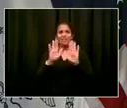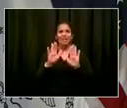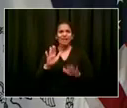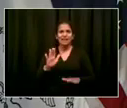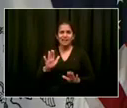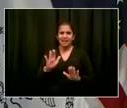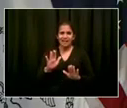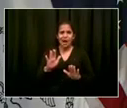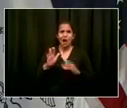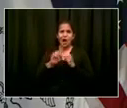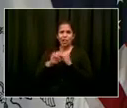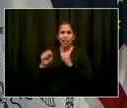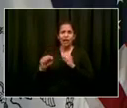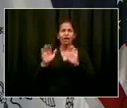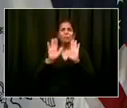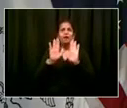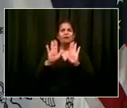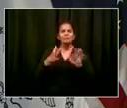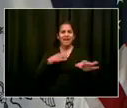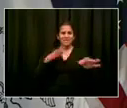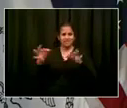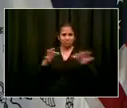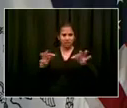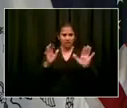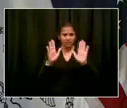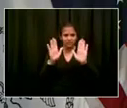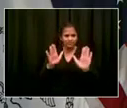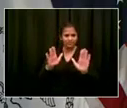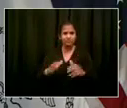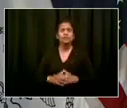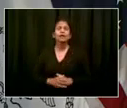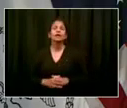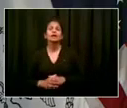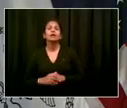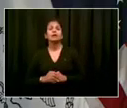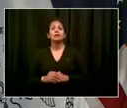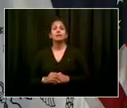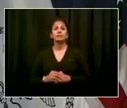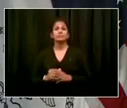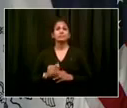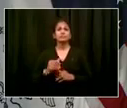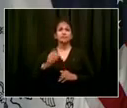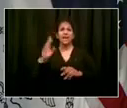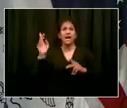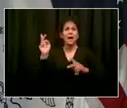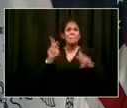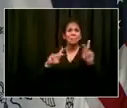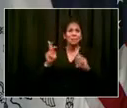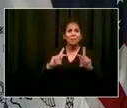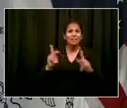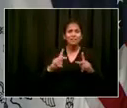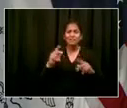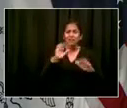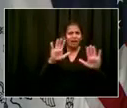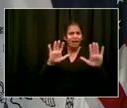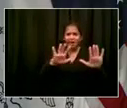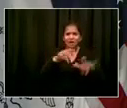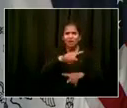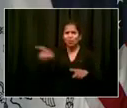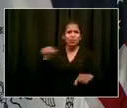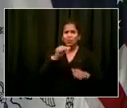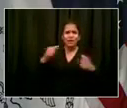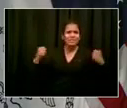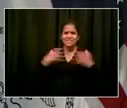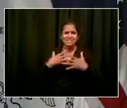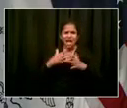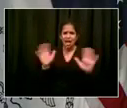not. This is a huge operation with a very deep bench. There's plenty of talented people here.